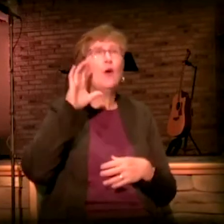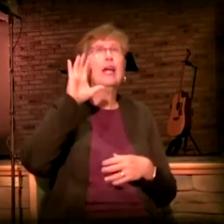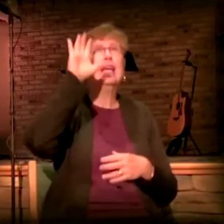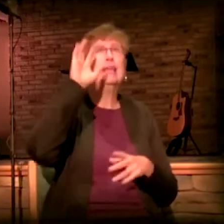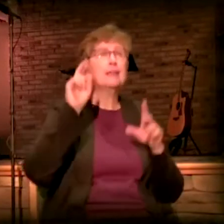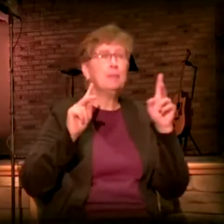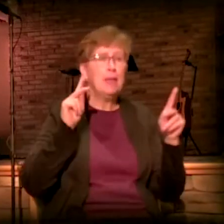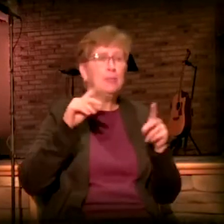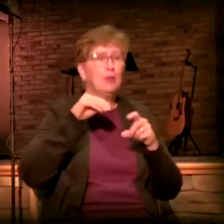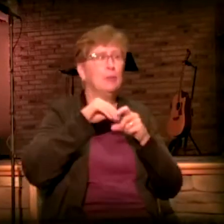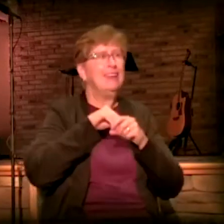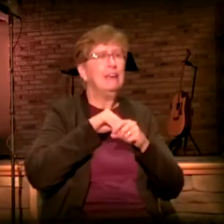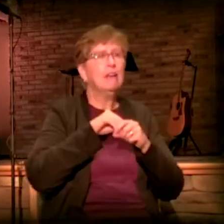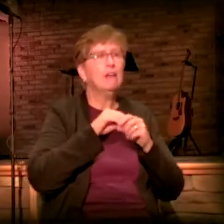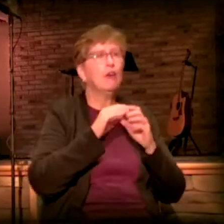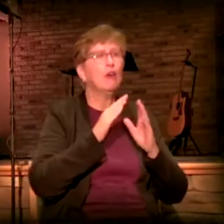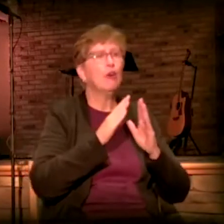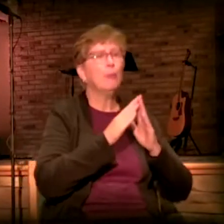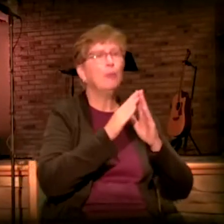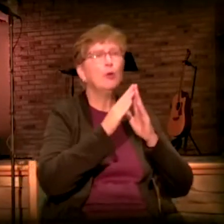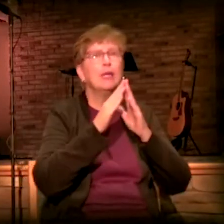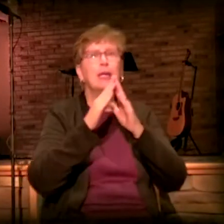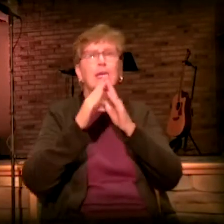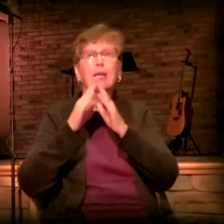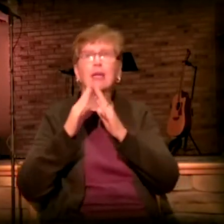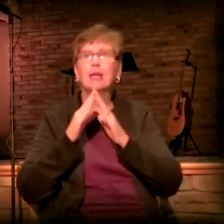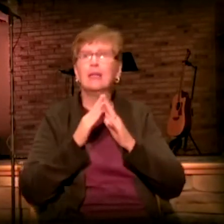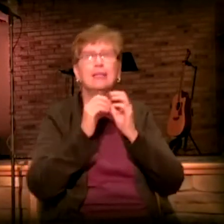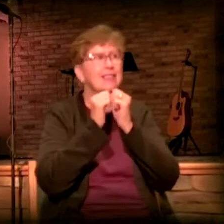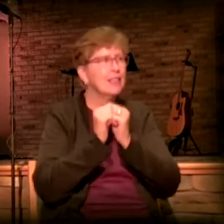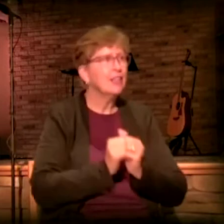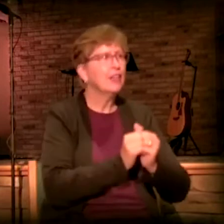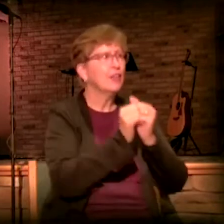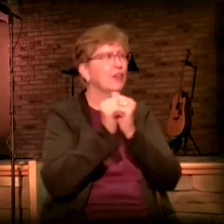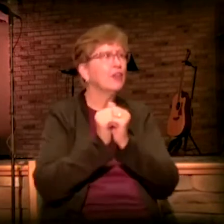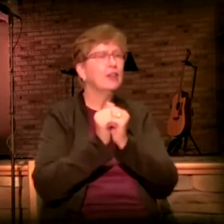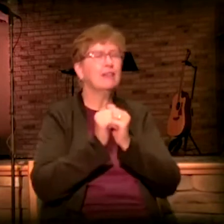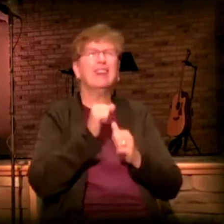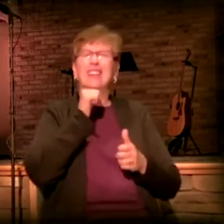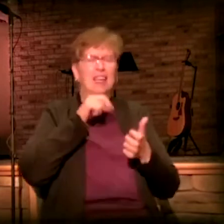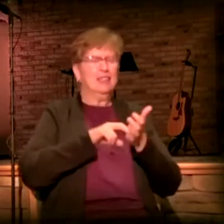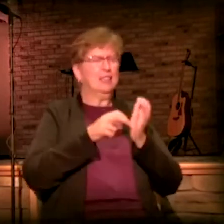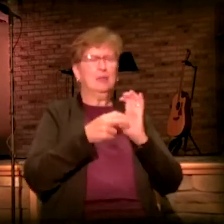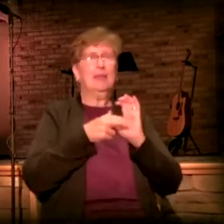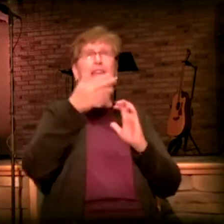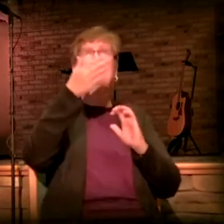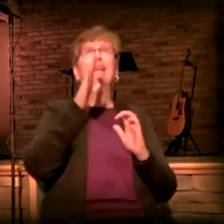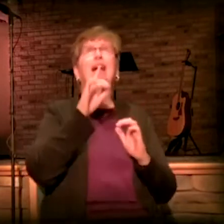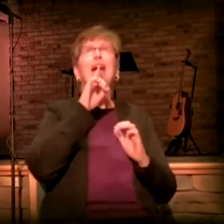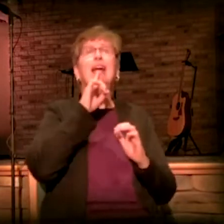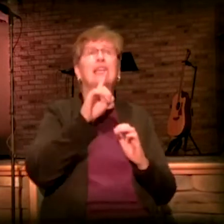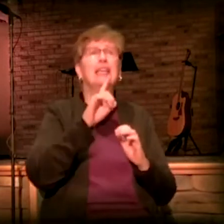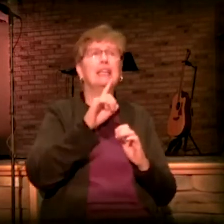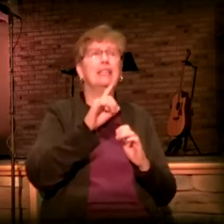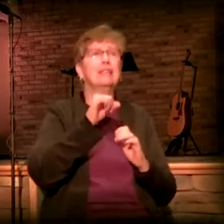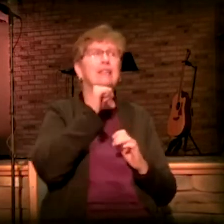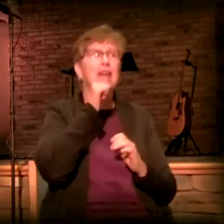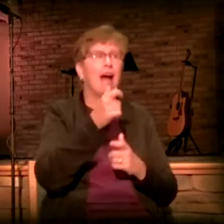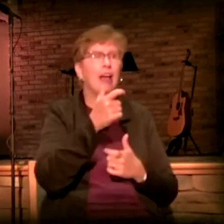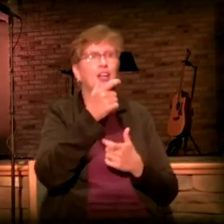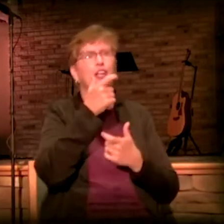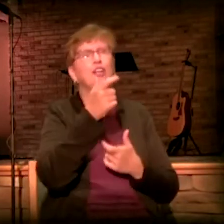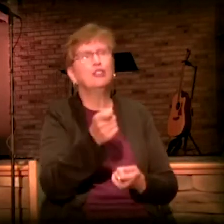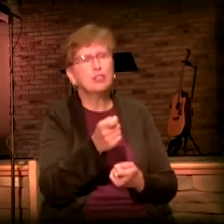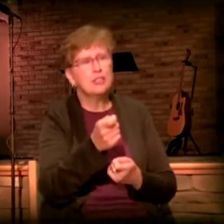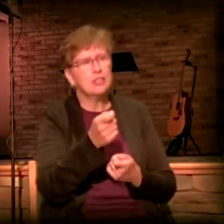in community. That's his desire. Now, that doesn't mean that God is disinterested in having